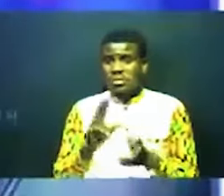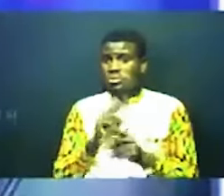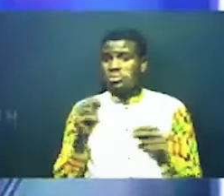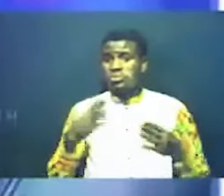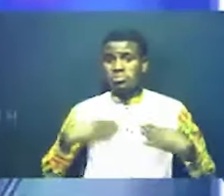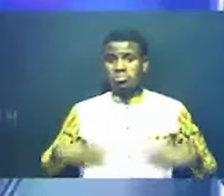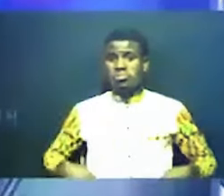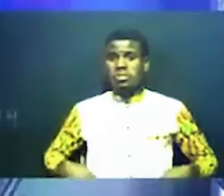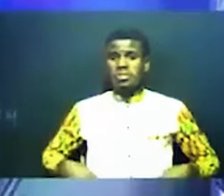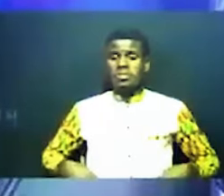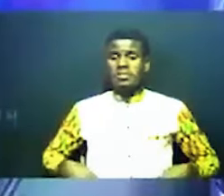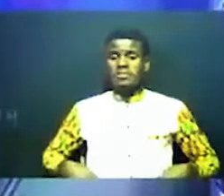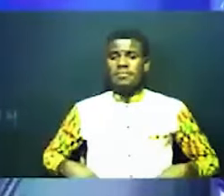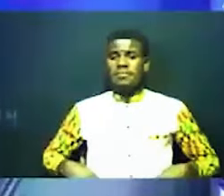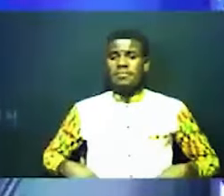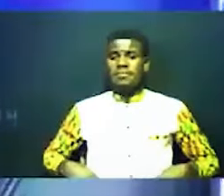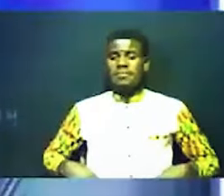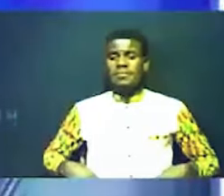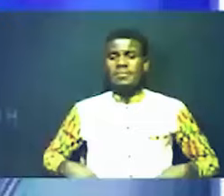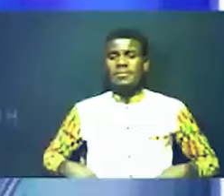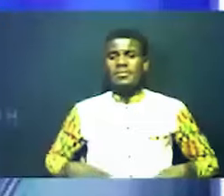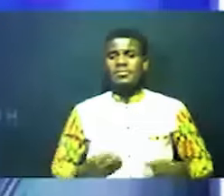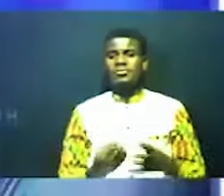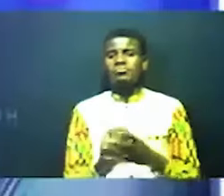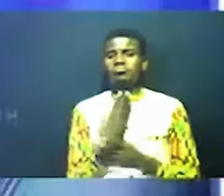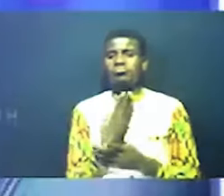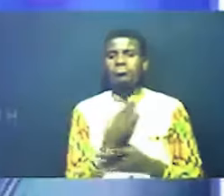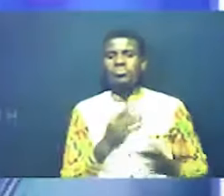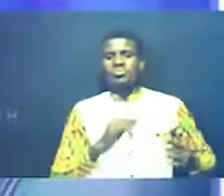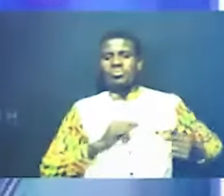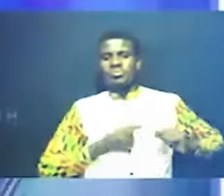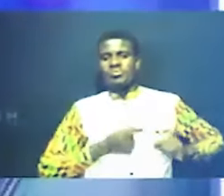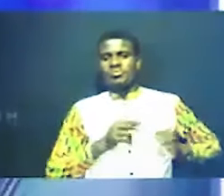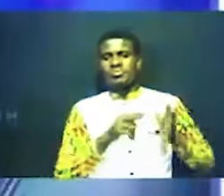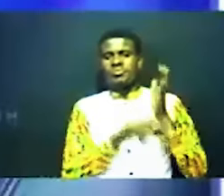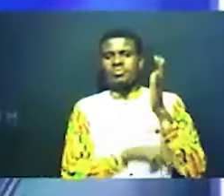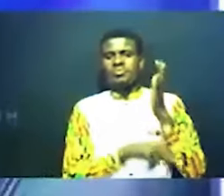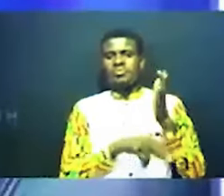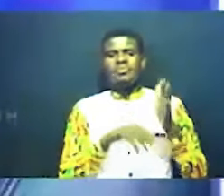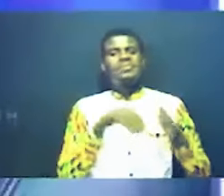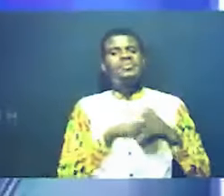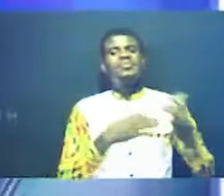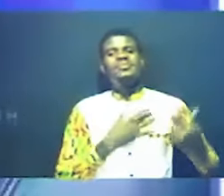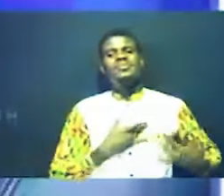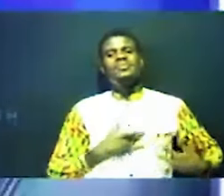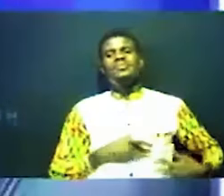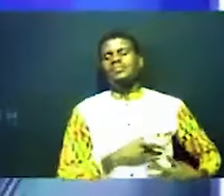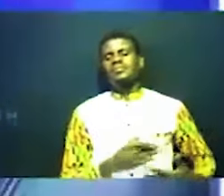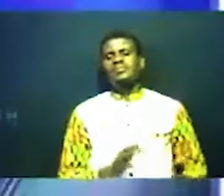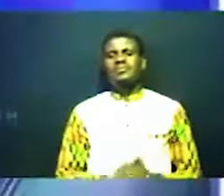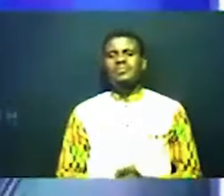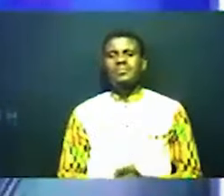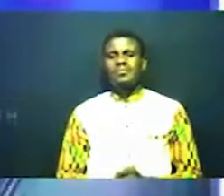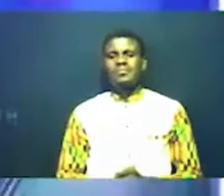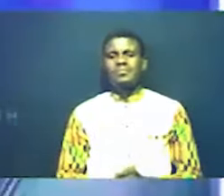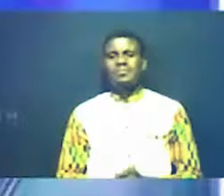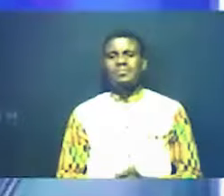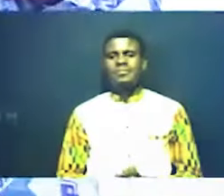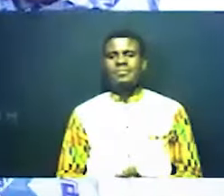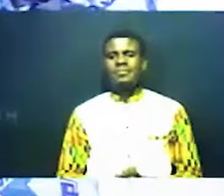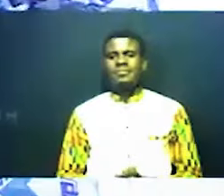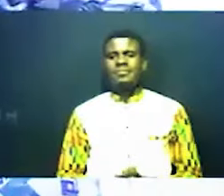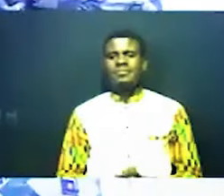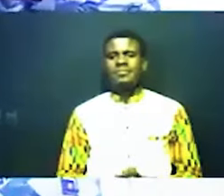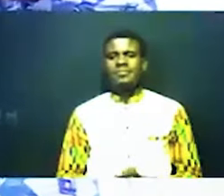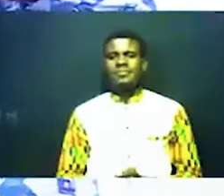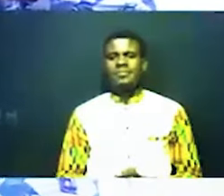up to cause trouble and defy many. Na monhwe ye na obi emfiri onyankopon